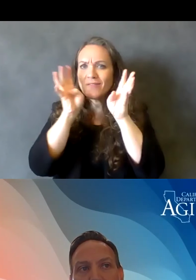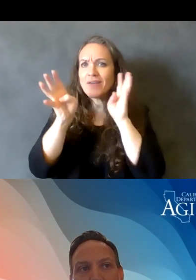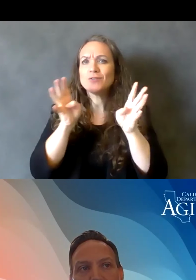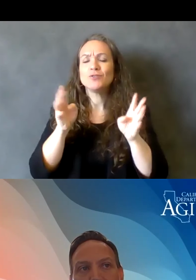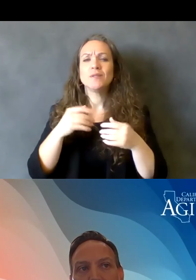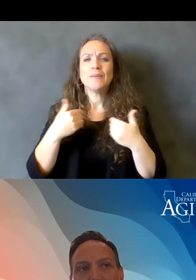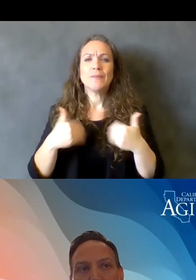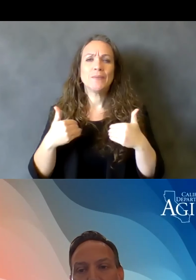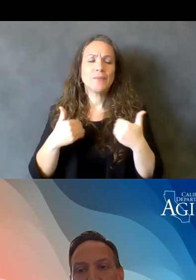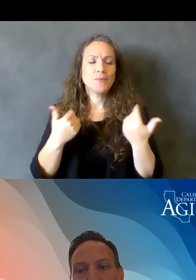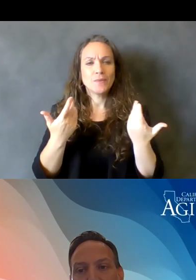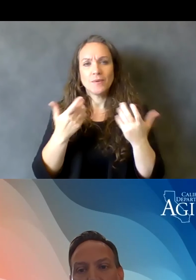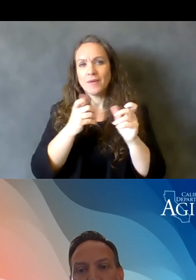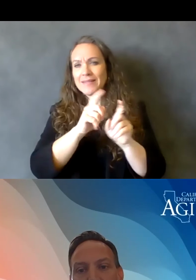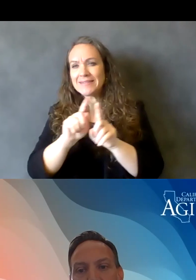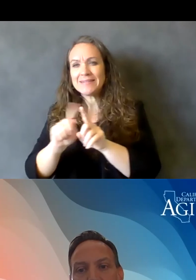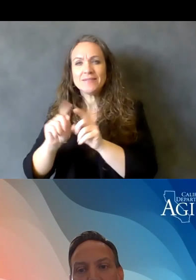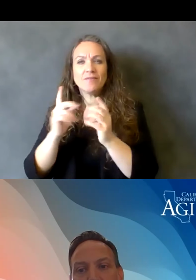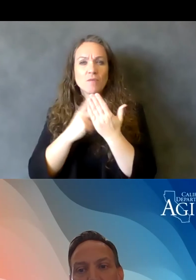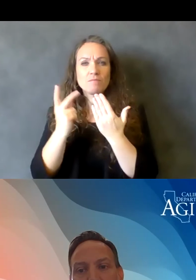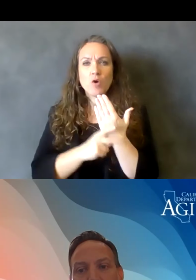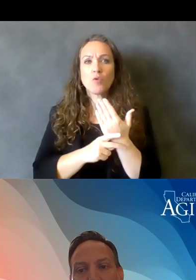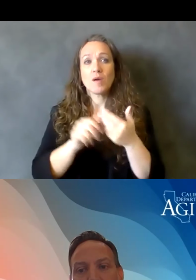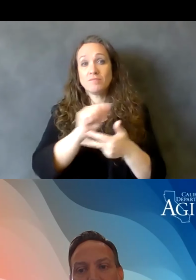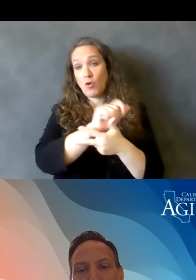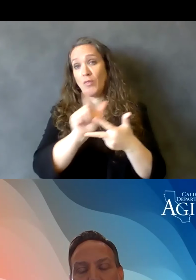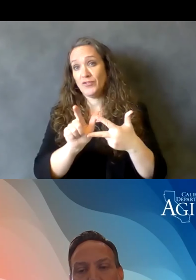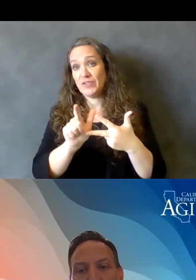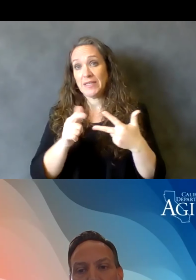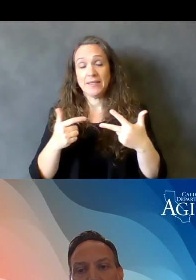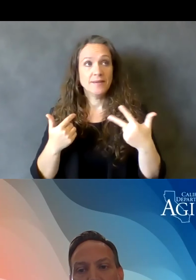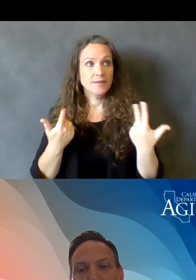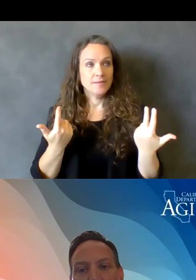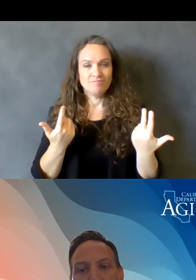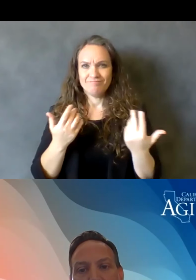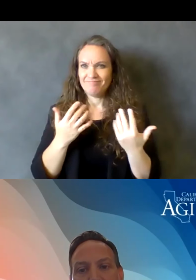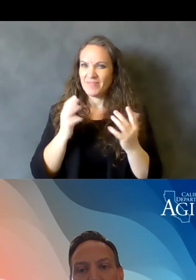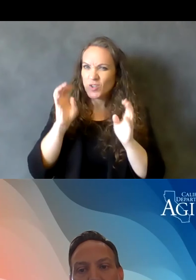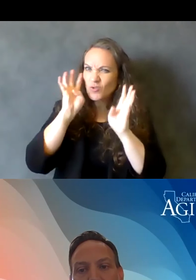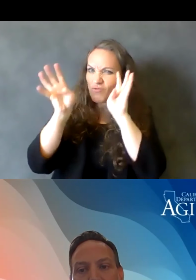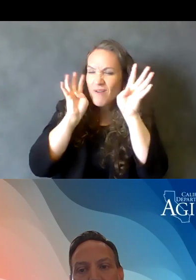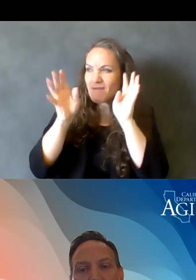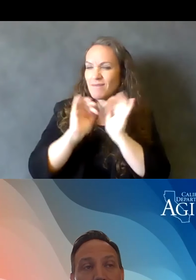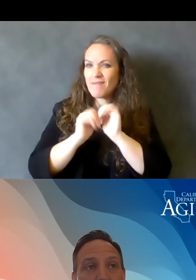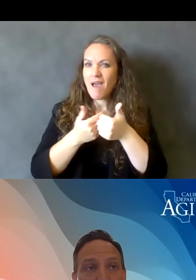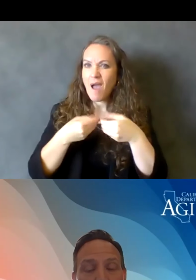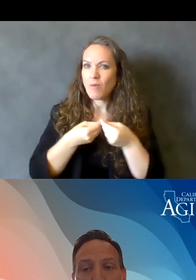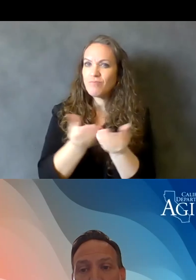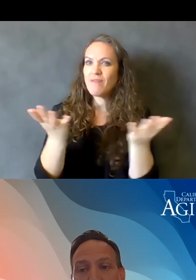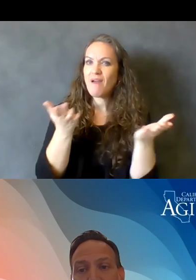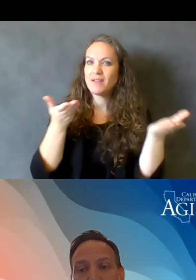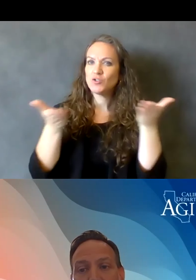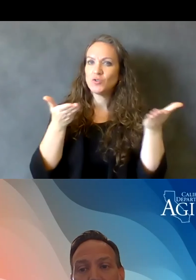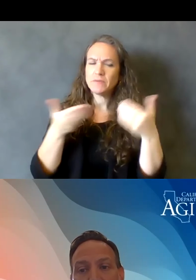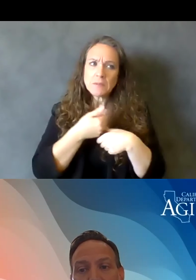providers, MSSP, CVAS, and our AAAs in being creative in the way that they deliver services to make sure that